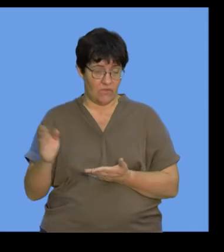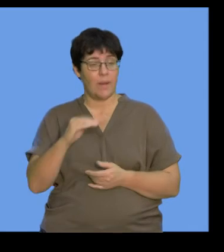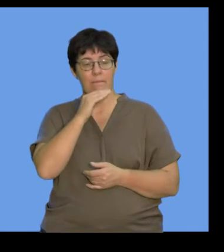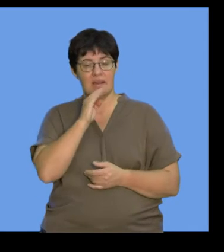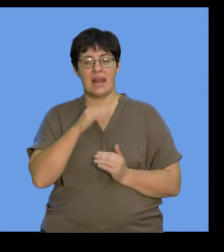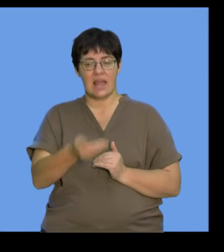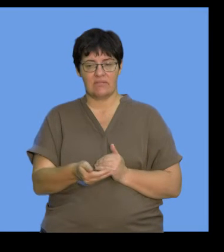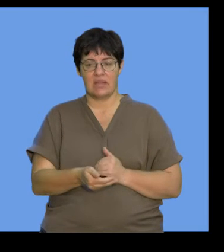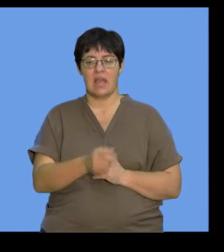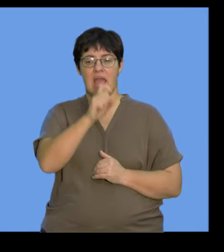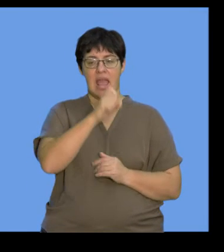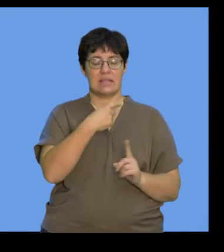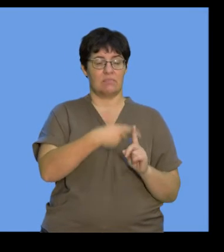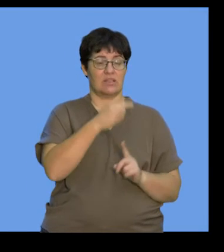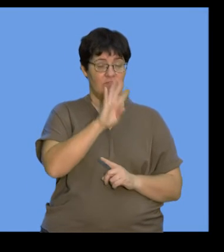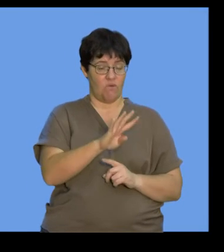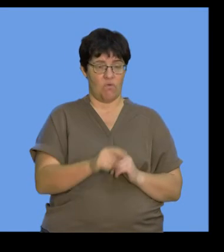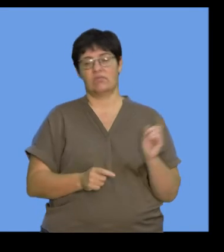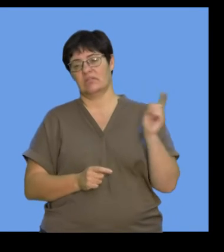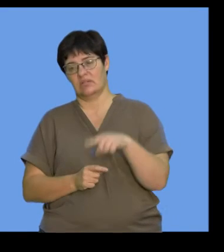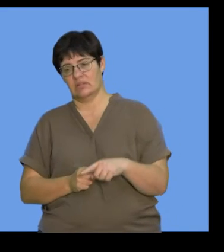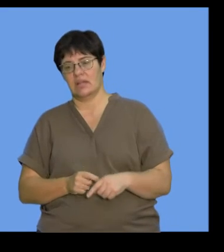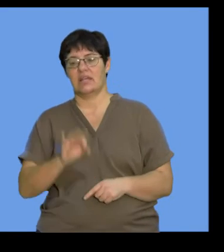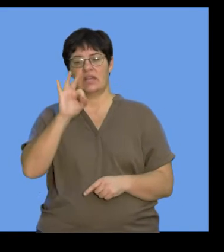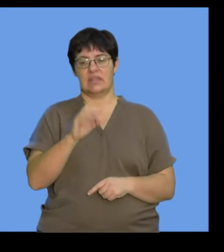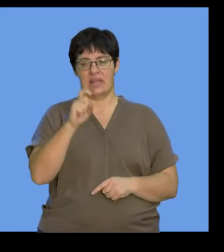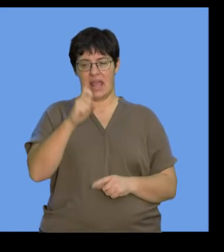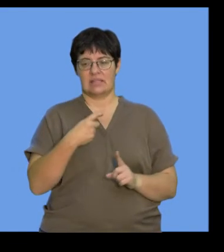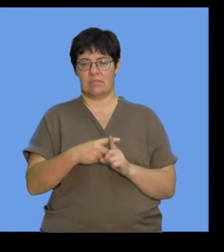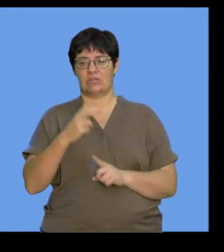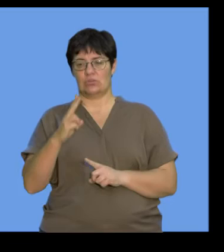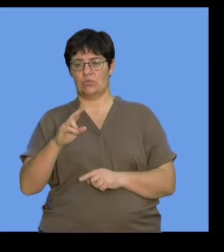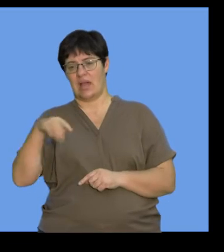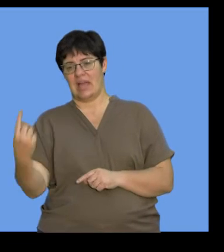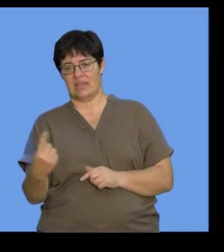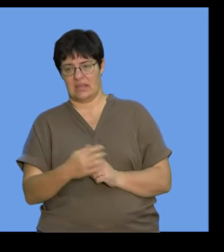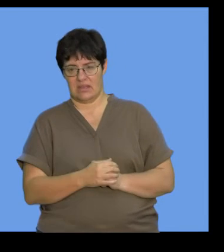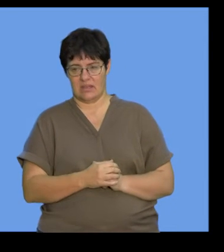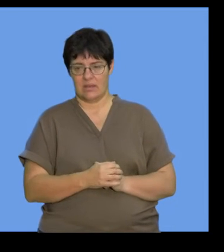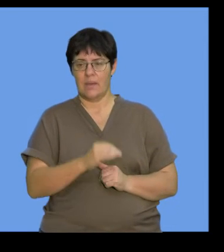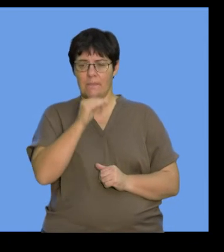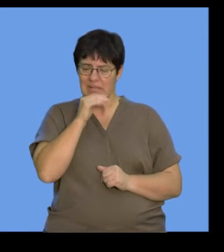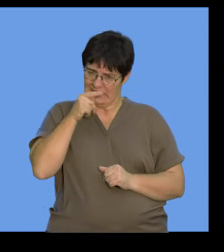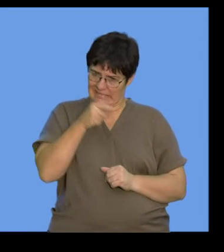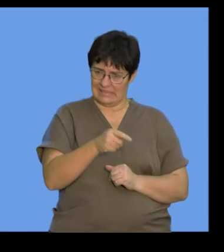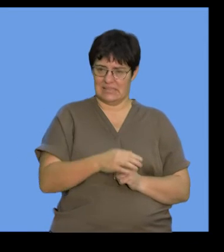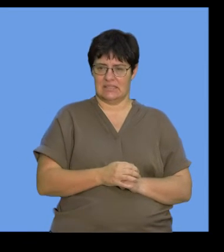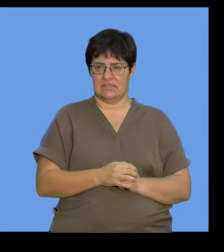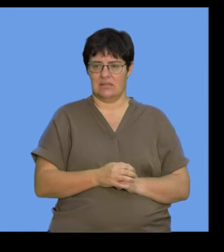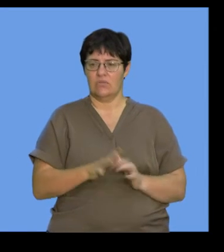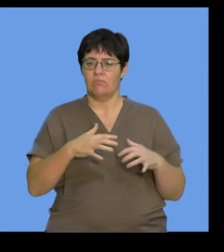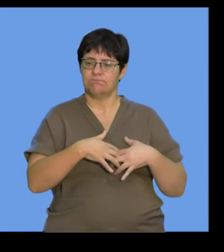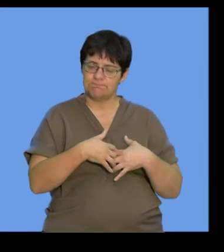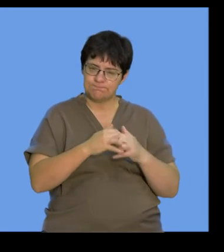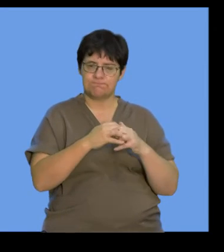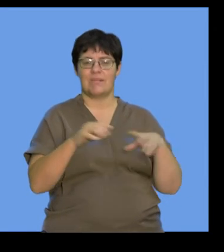be left with x plus 4 in one bracket and then 3x plus 2 in another bracket. So that's what grouping is about. You